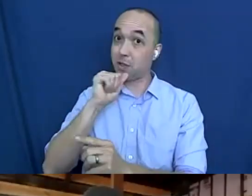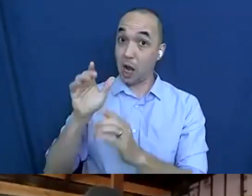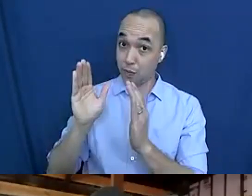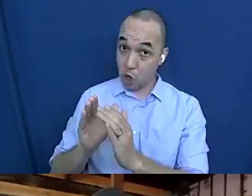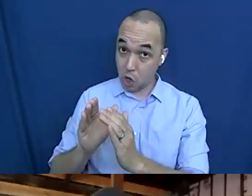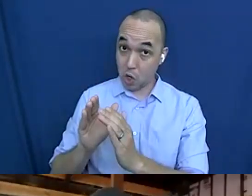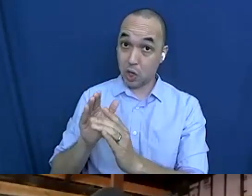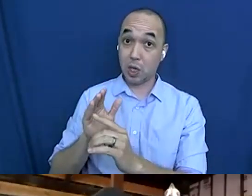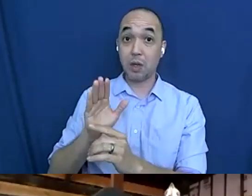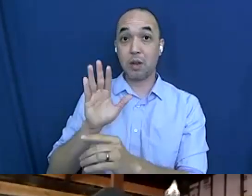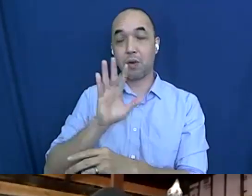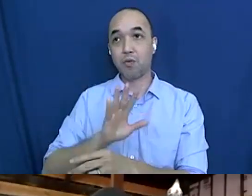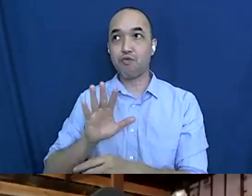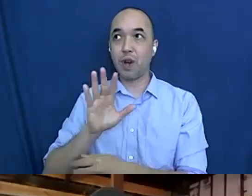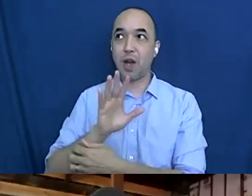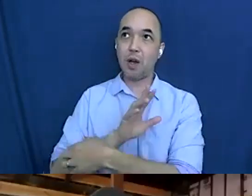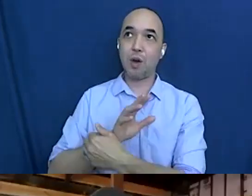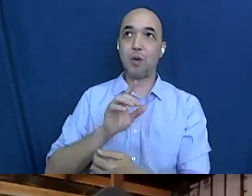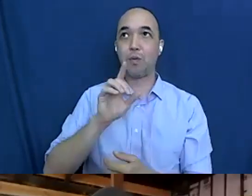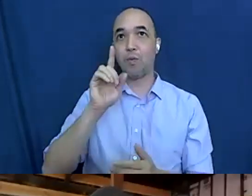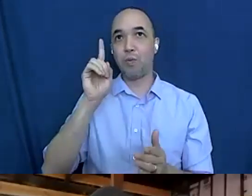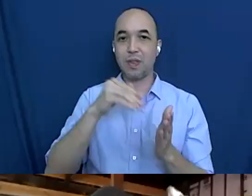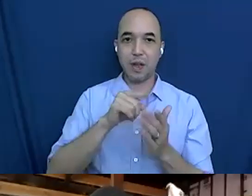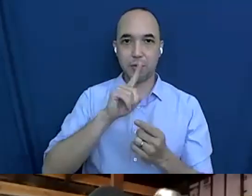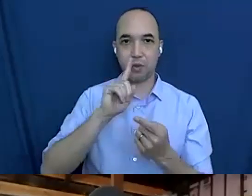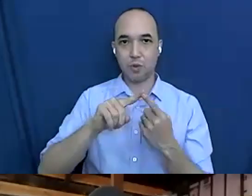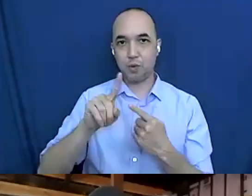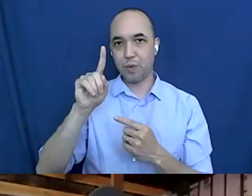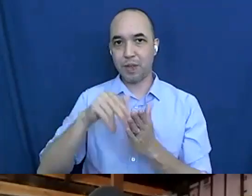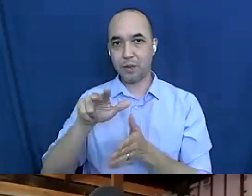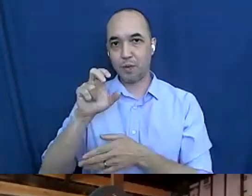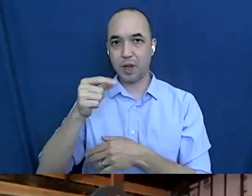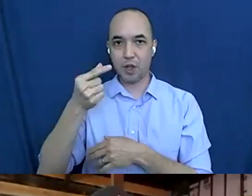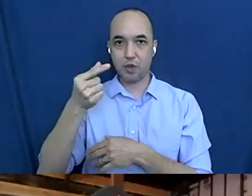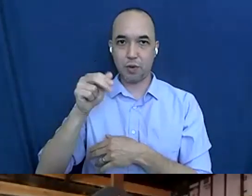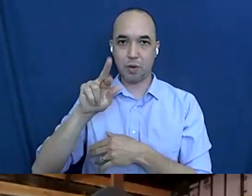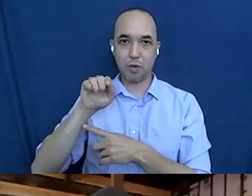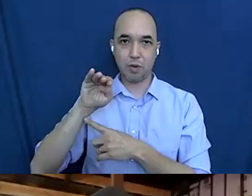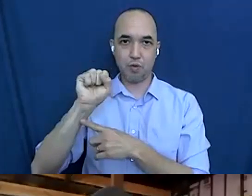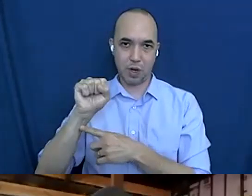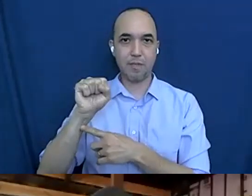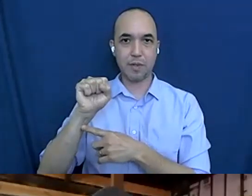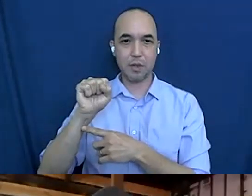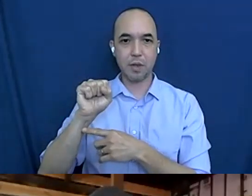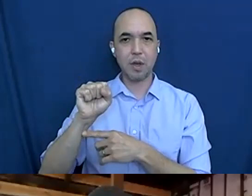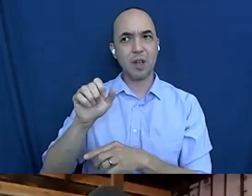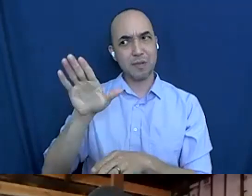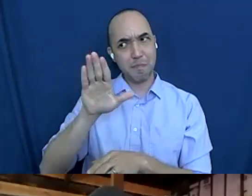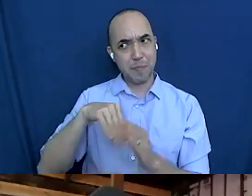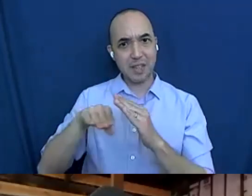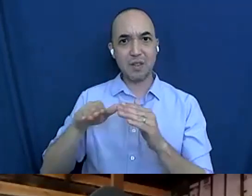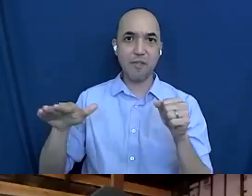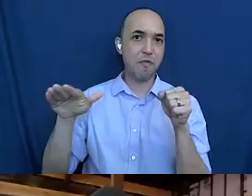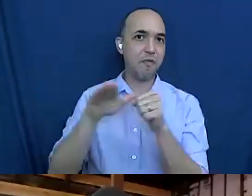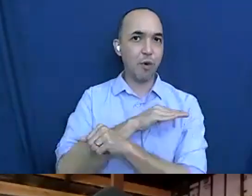around 1,300 grams to 1,000 grams, depending on if it's a male or female. So the bird is pretty much the size that it's going to be for the